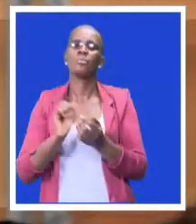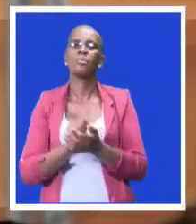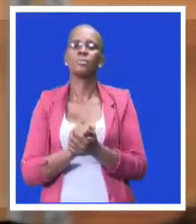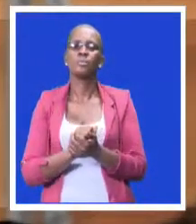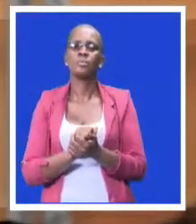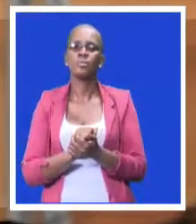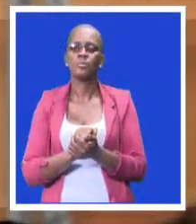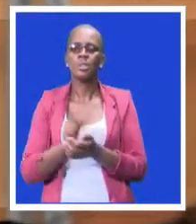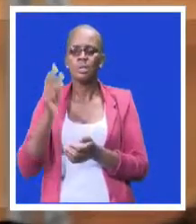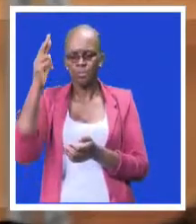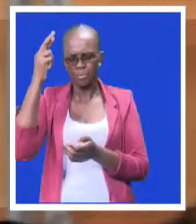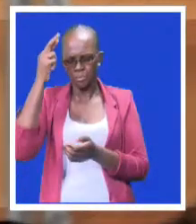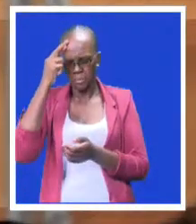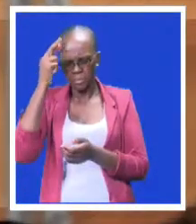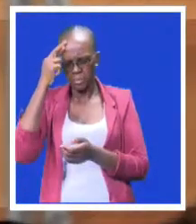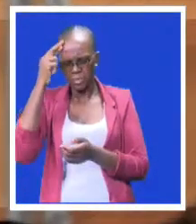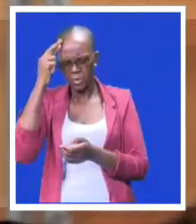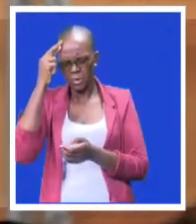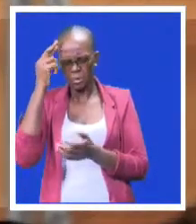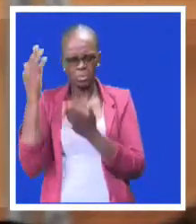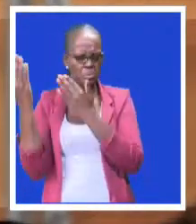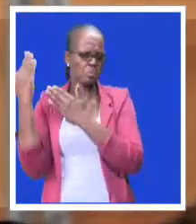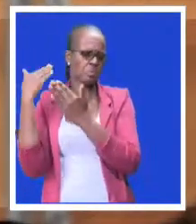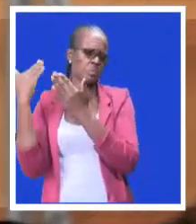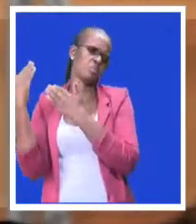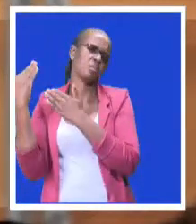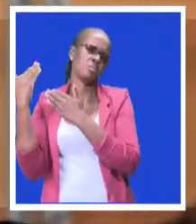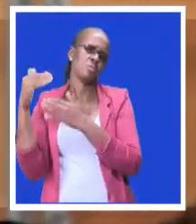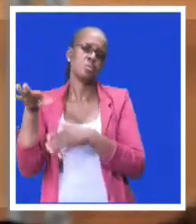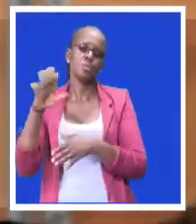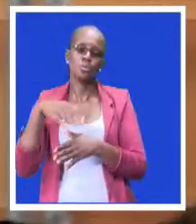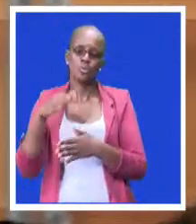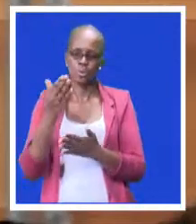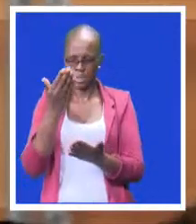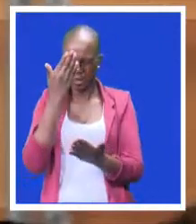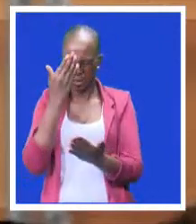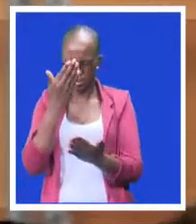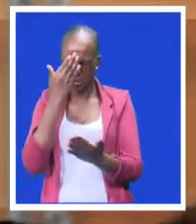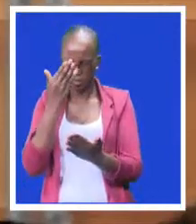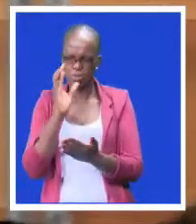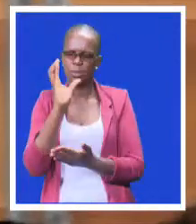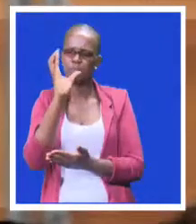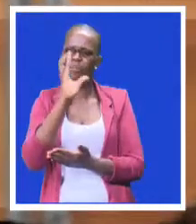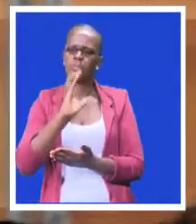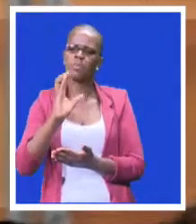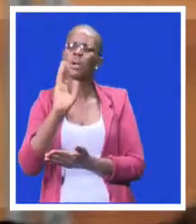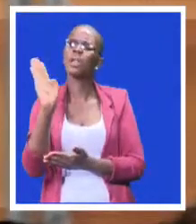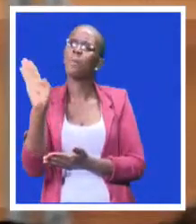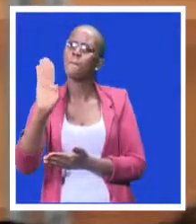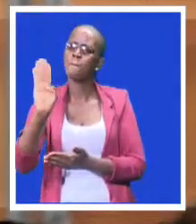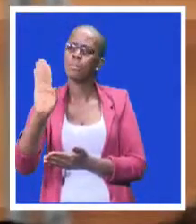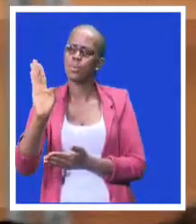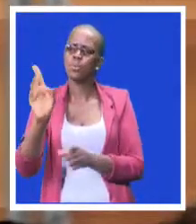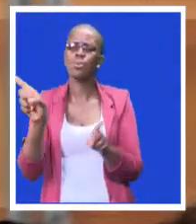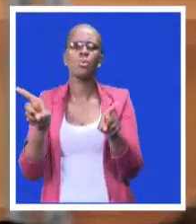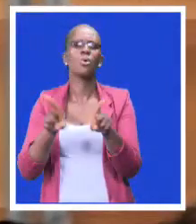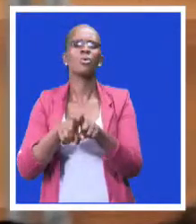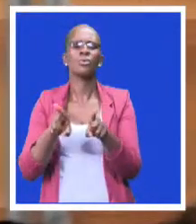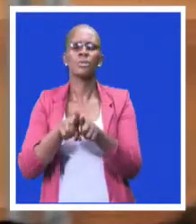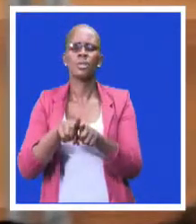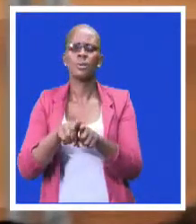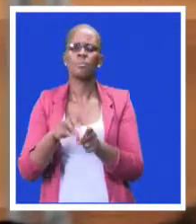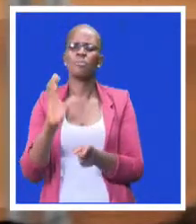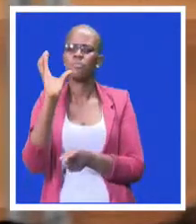blue and the color red, which is the color of our triangle today. But today